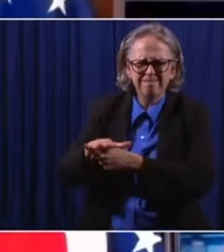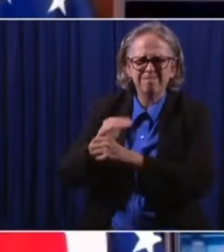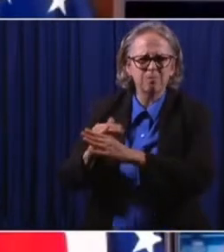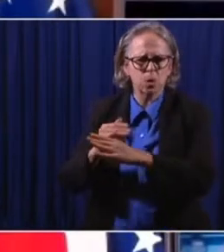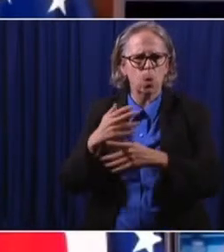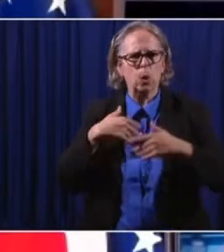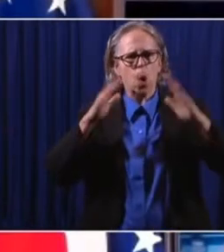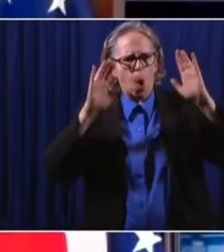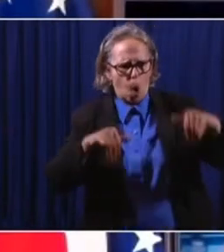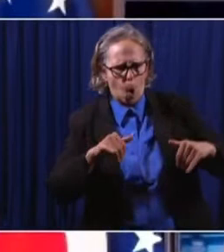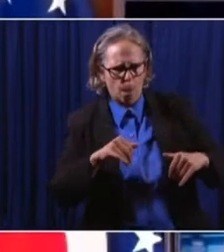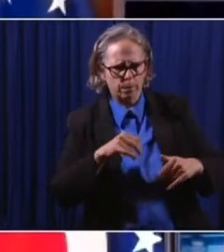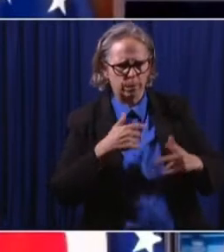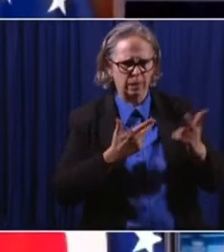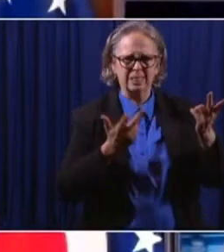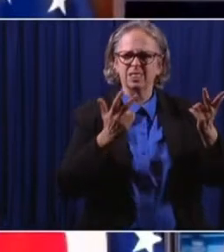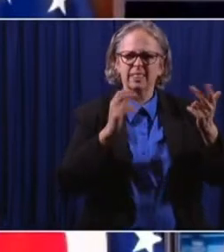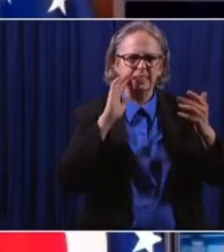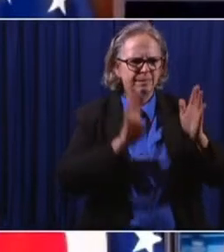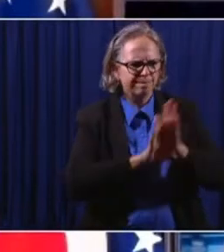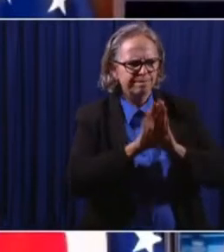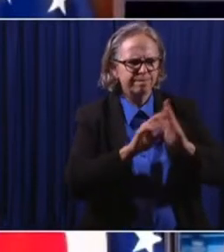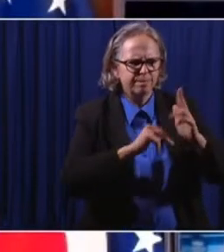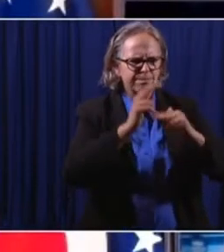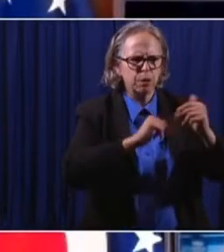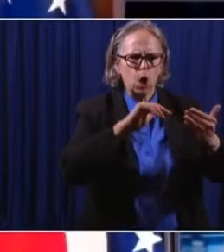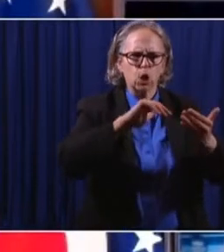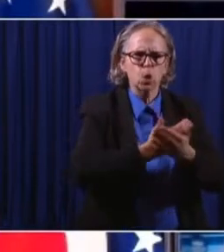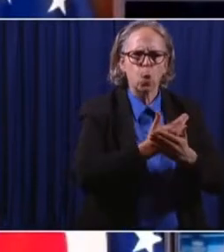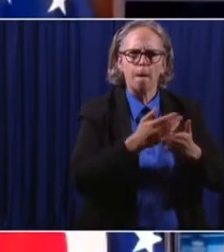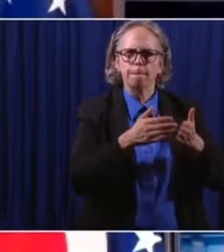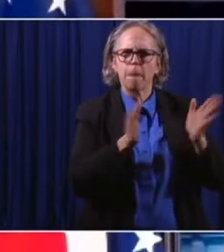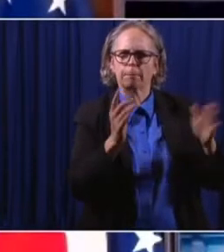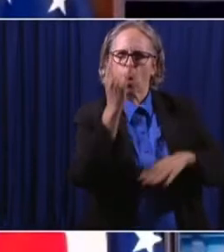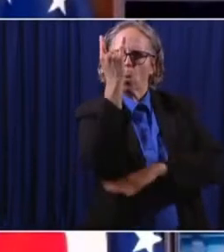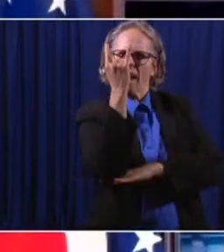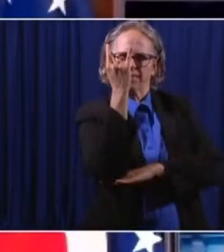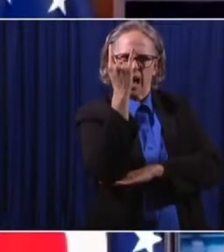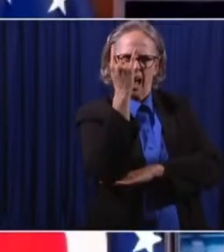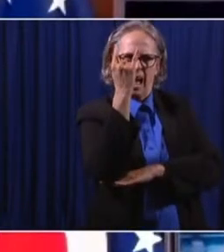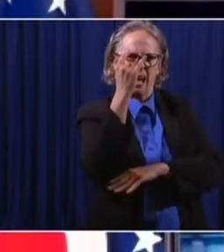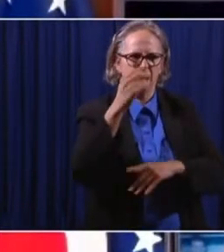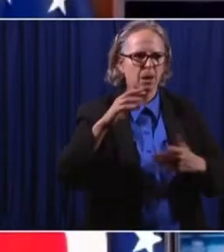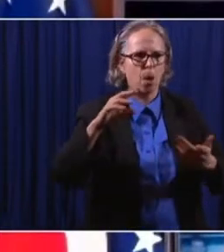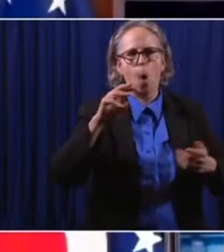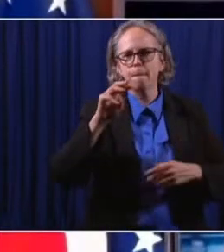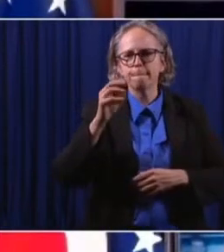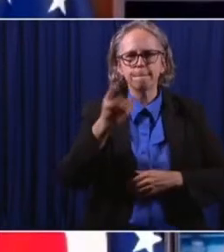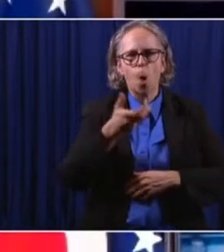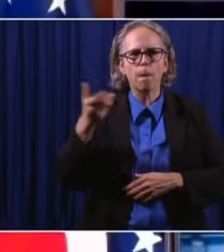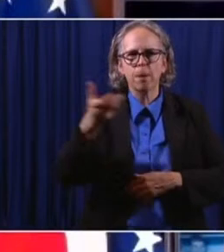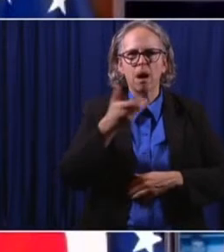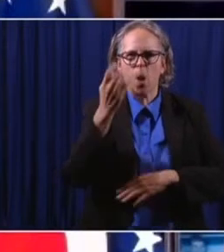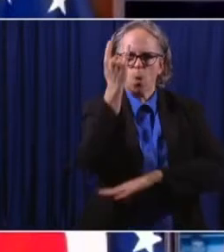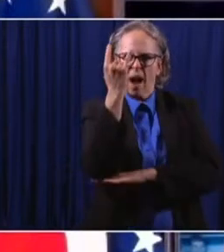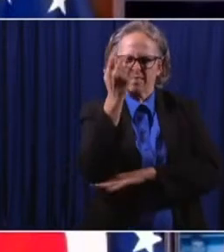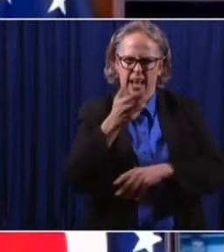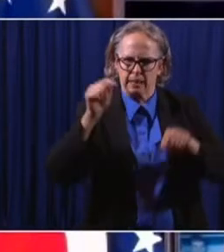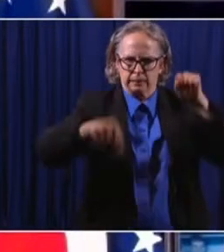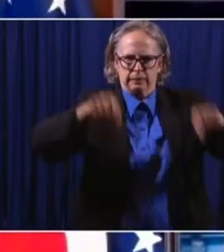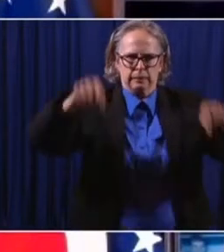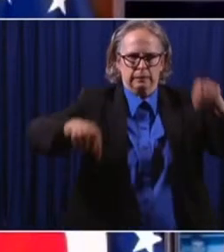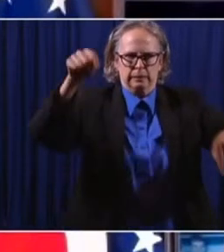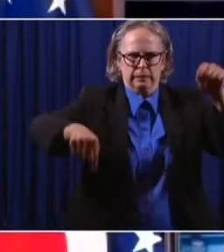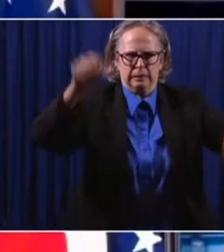new public Wi-Fi and mobile Wi-Fi spaces to help students connect to the internet. And this will enable up